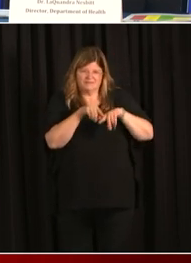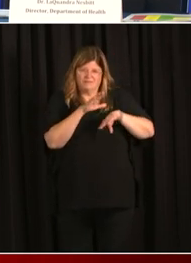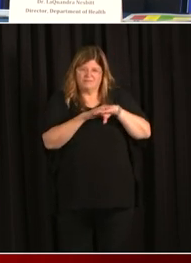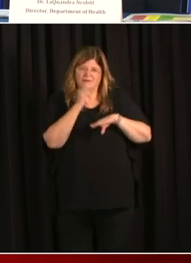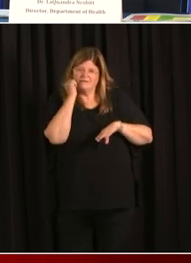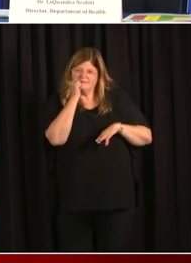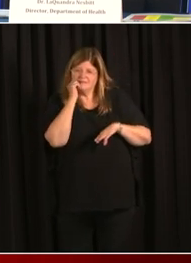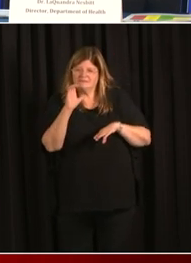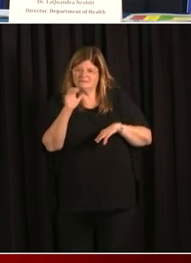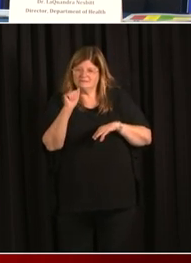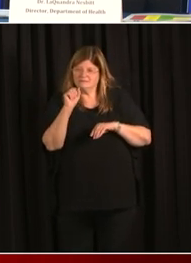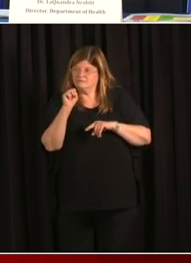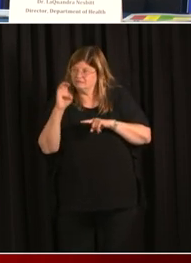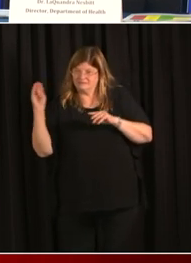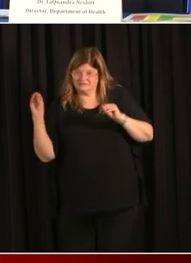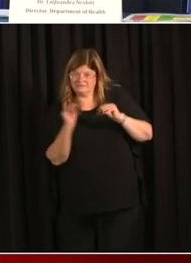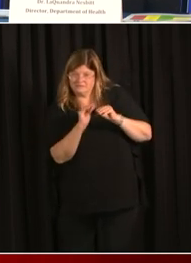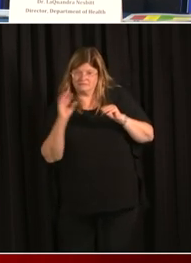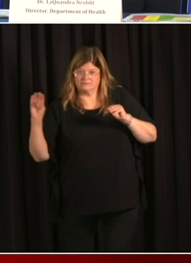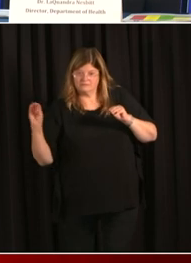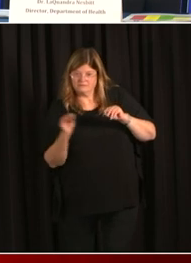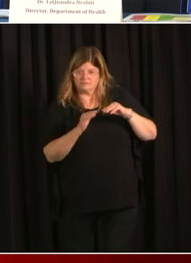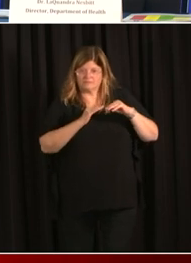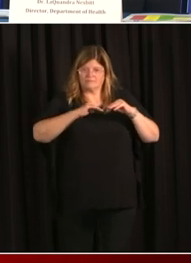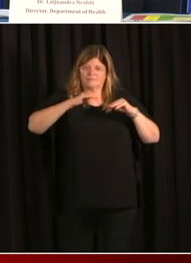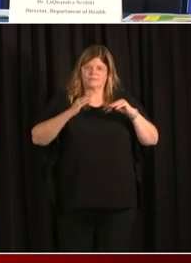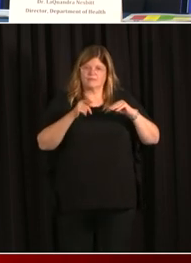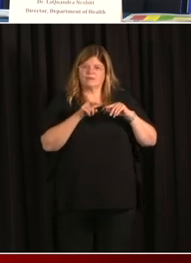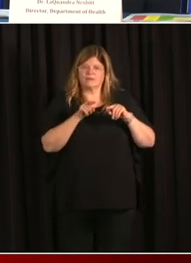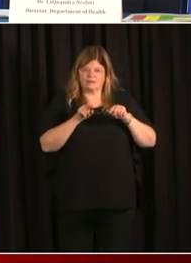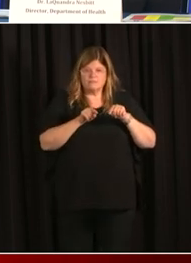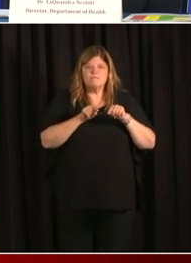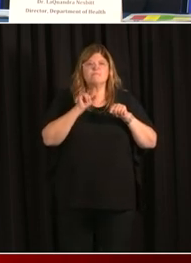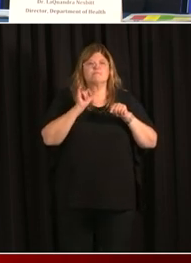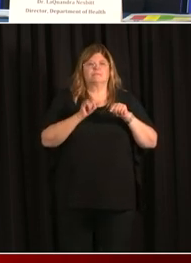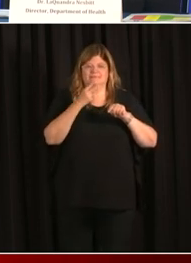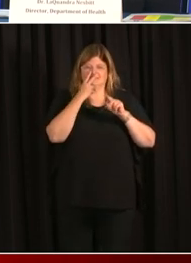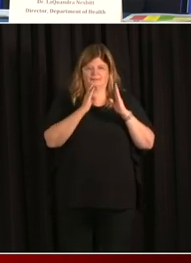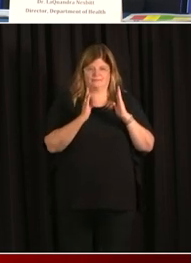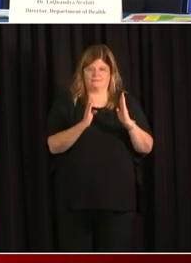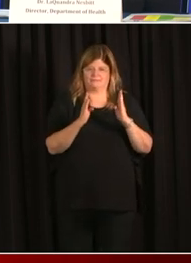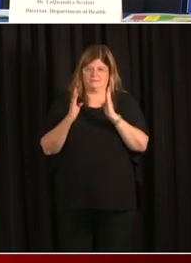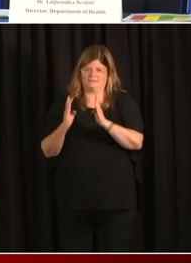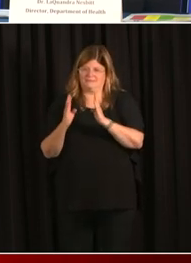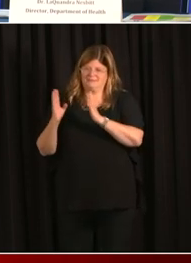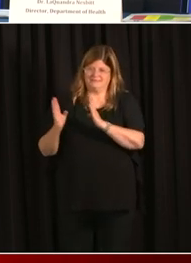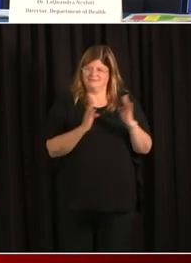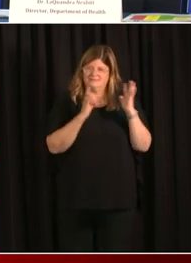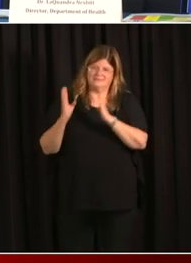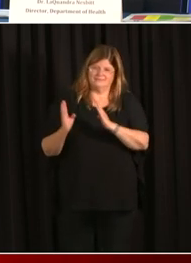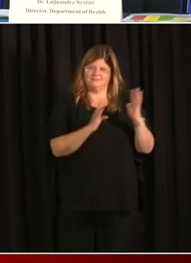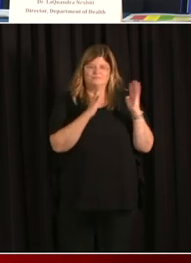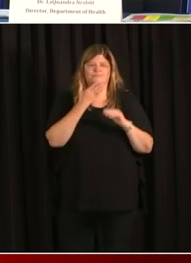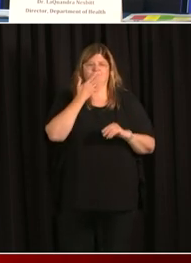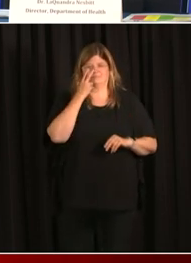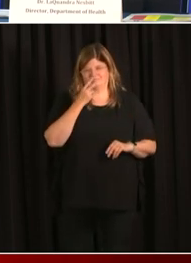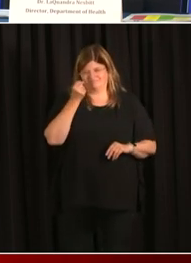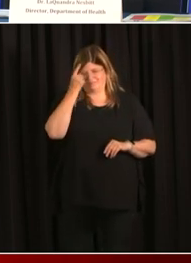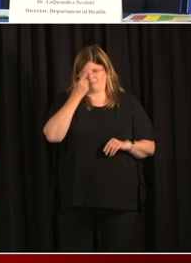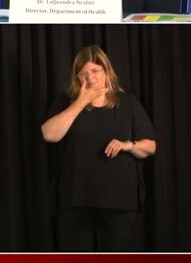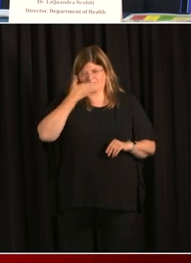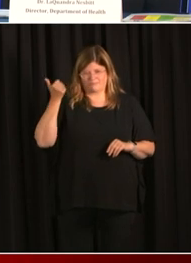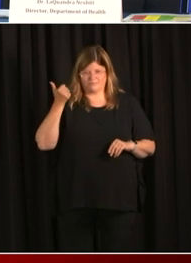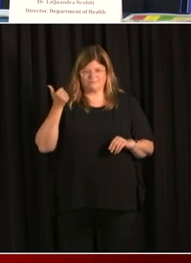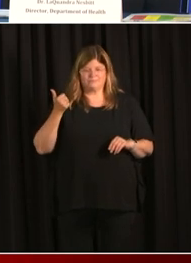and to be able to hover over that line as opposed to being able to comprehend those statistical computations. So you see where